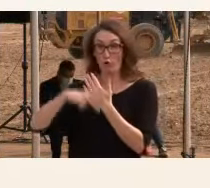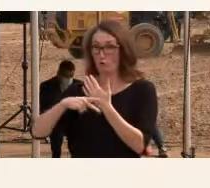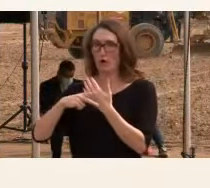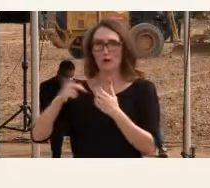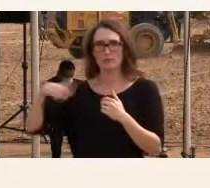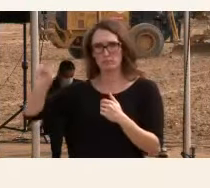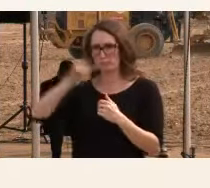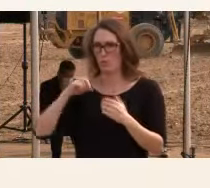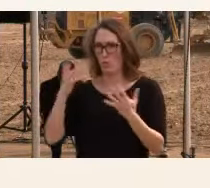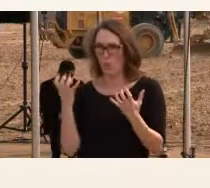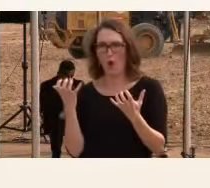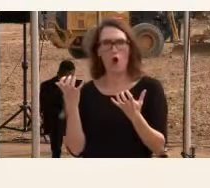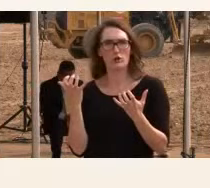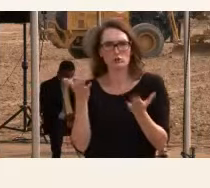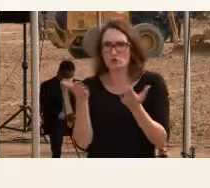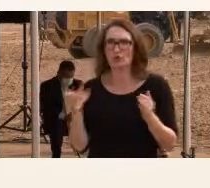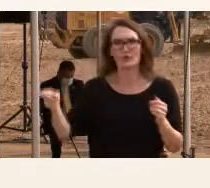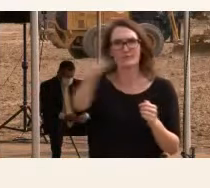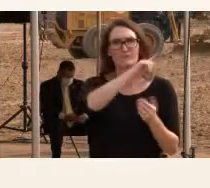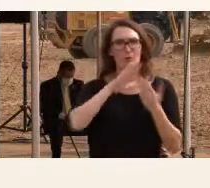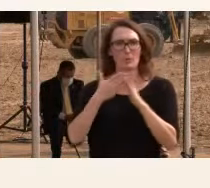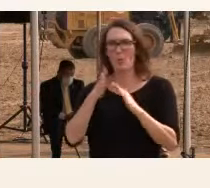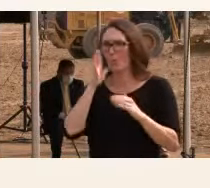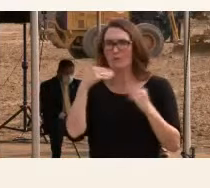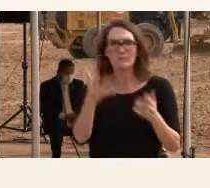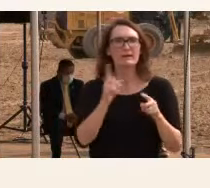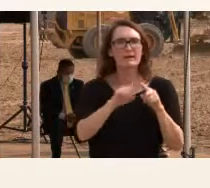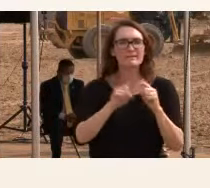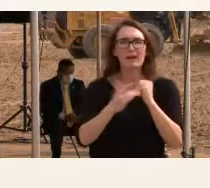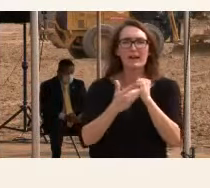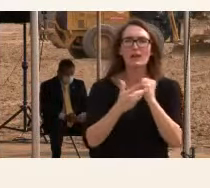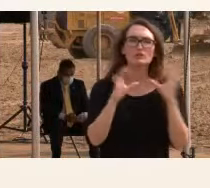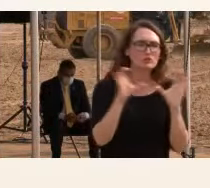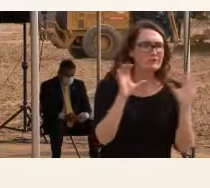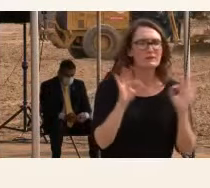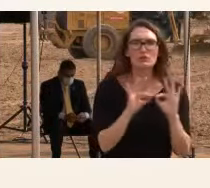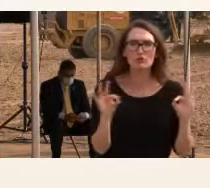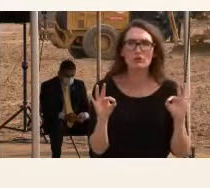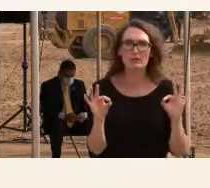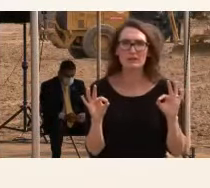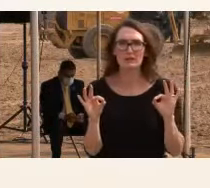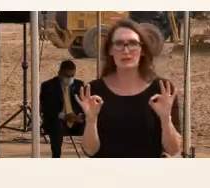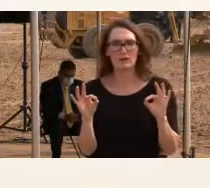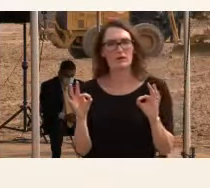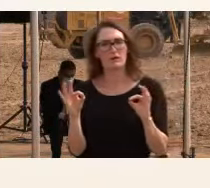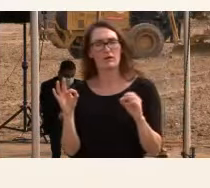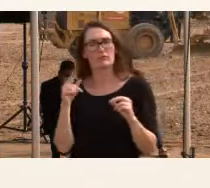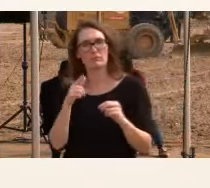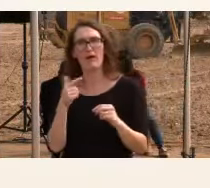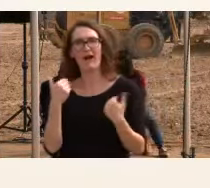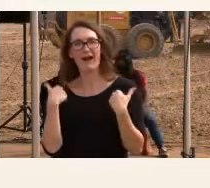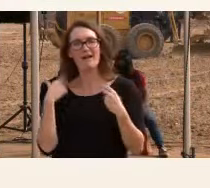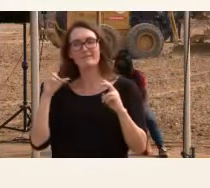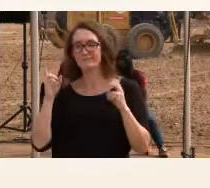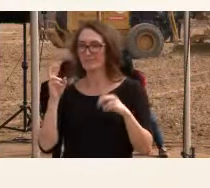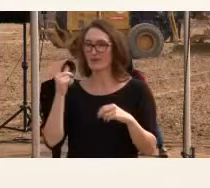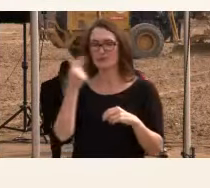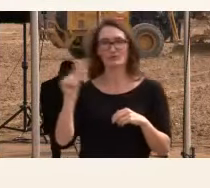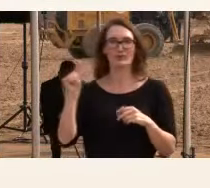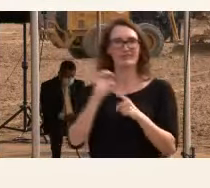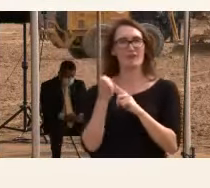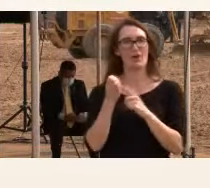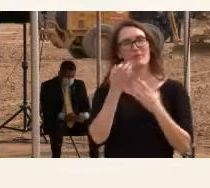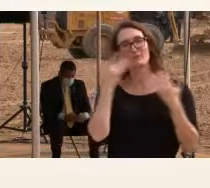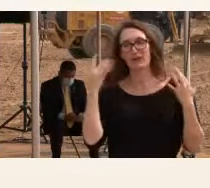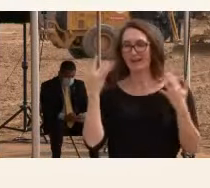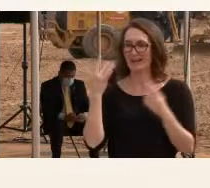serve the community needs and will offer technical certificates and degree programs in both traditional and green economy employment